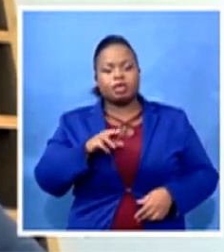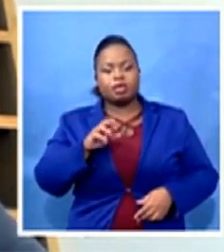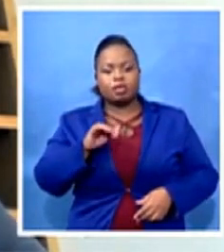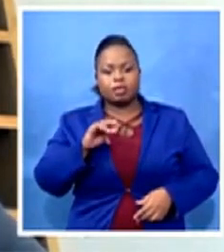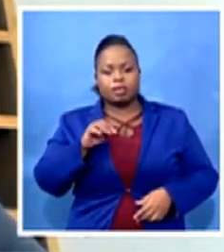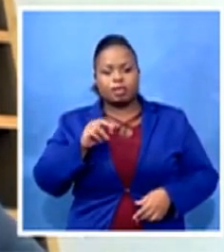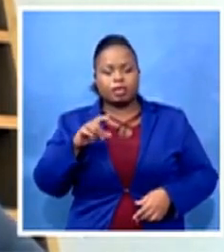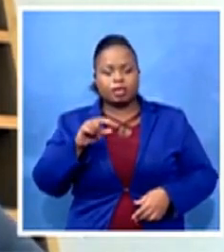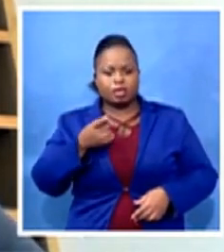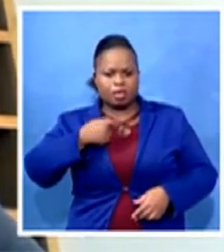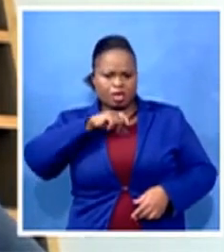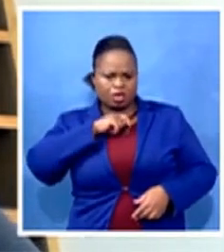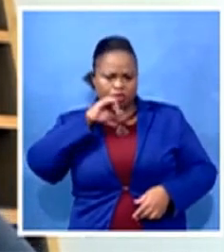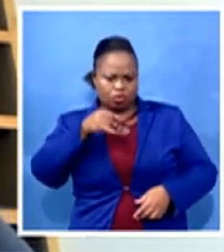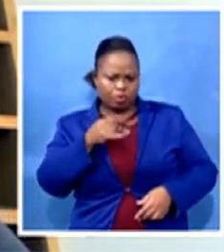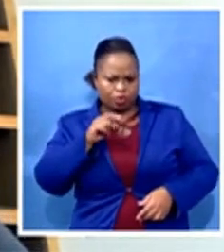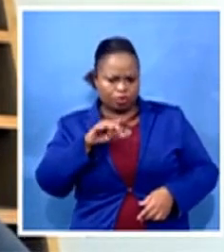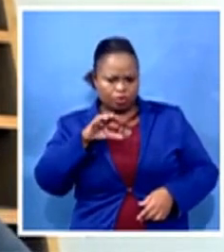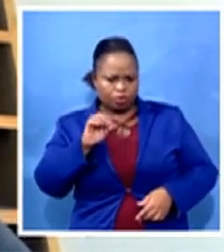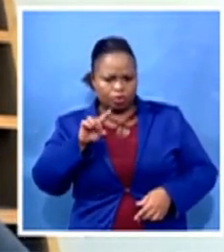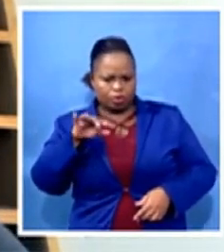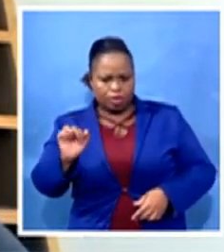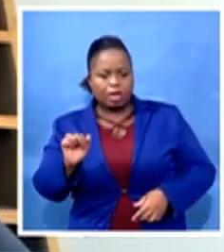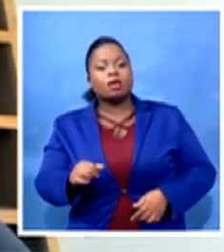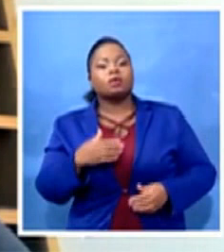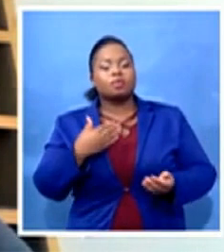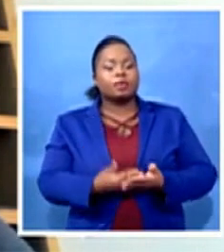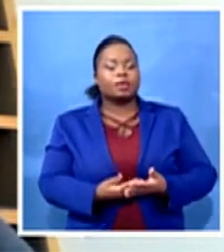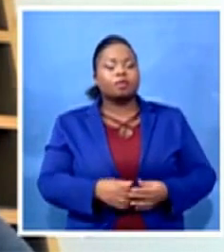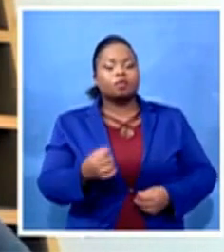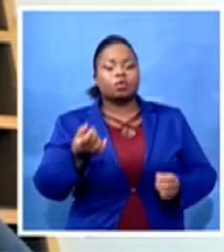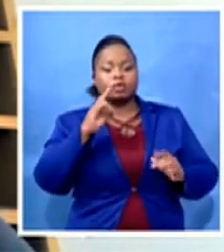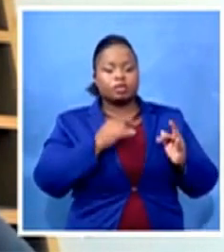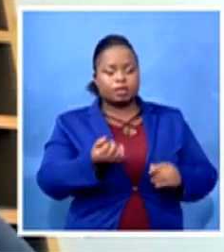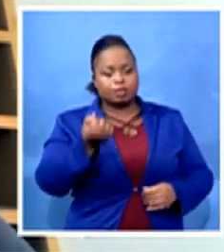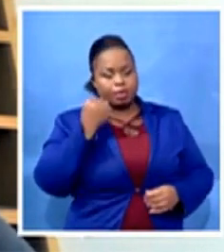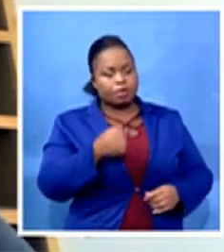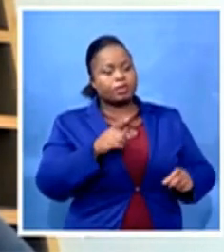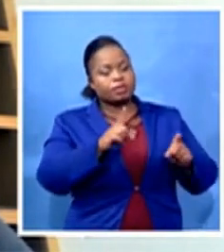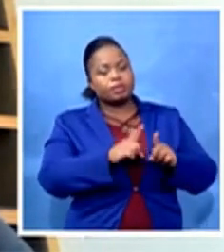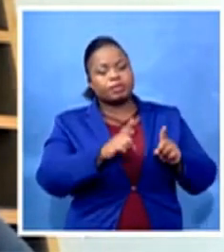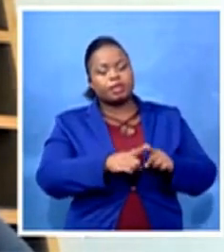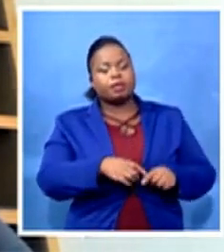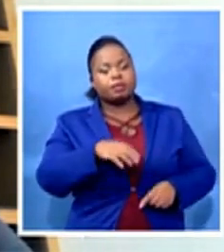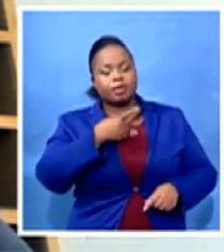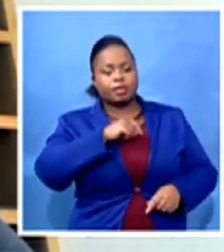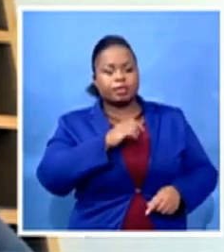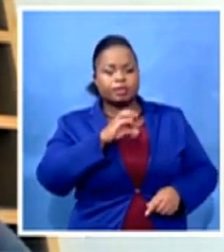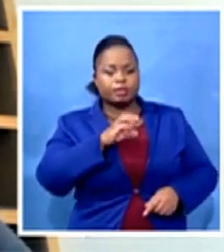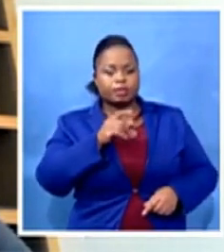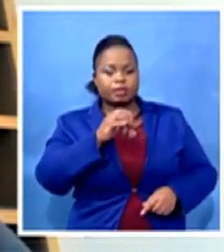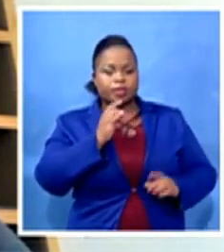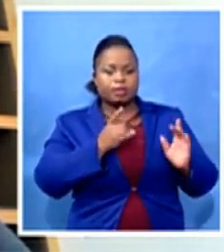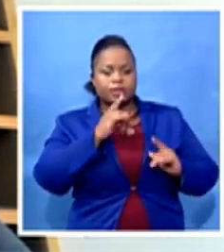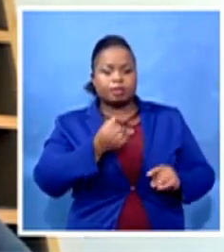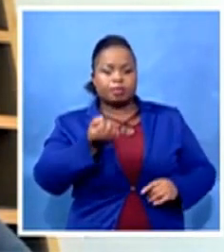meterreadings@joburgwater.org.co.za. And for City Power, it's also meterreading@citypower.co.za. We will correct it, but this month